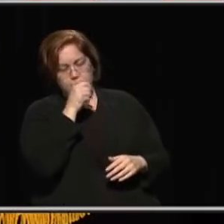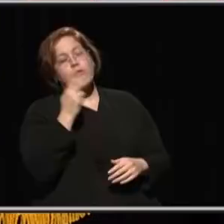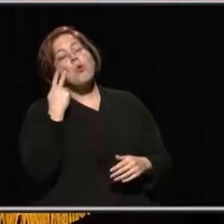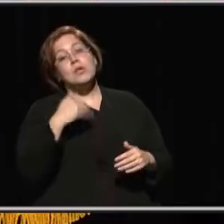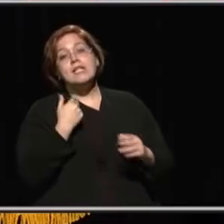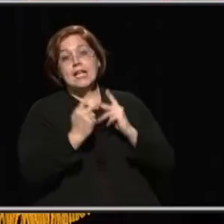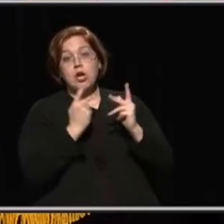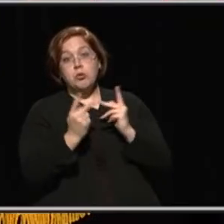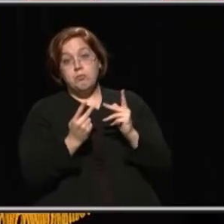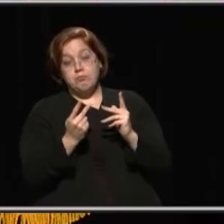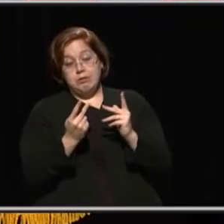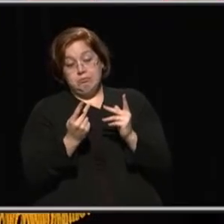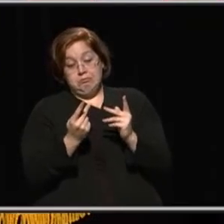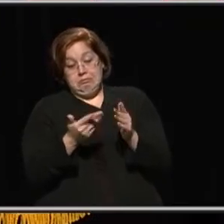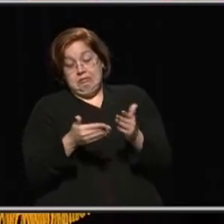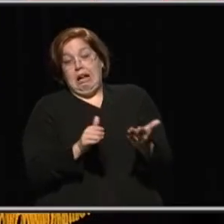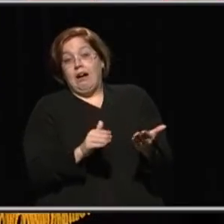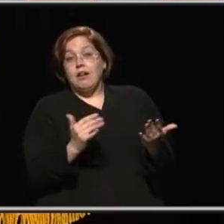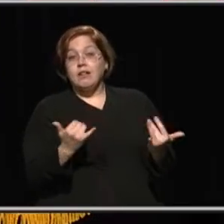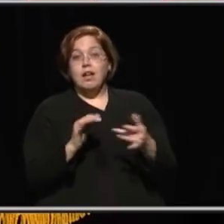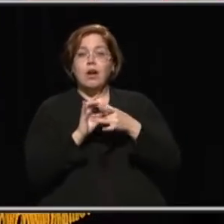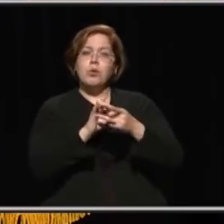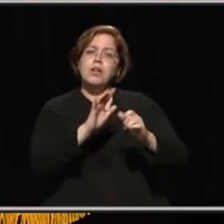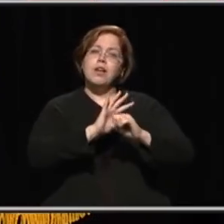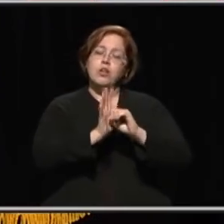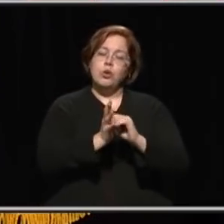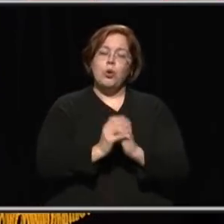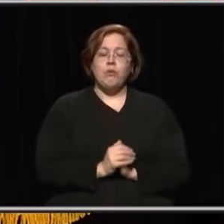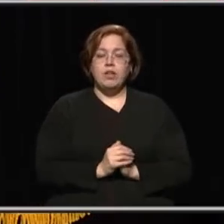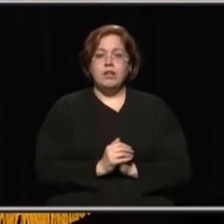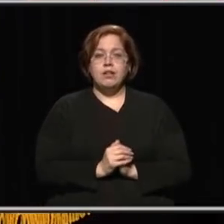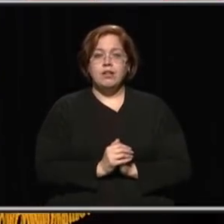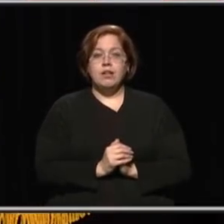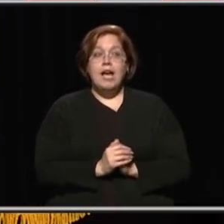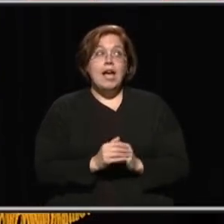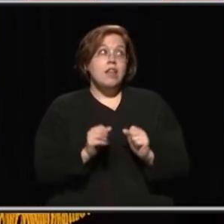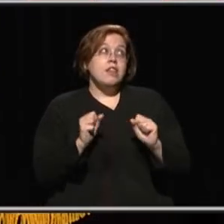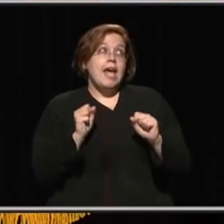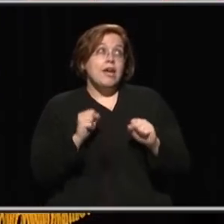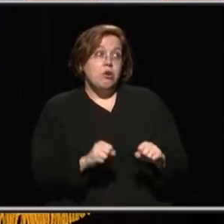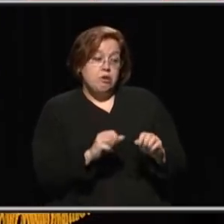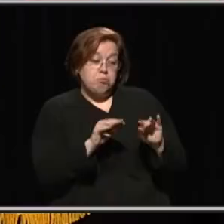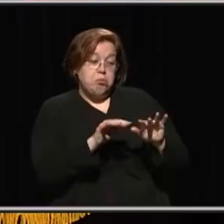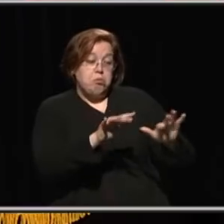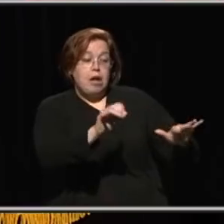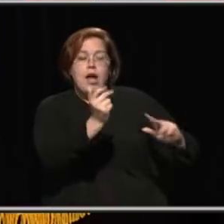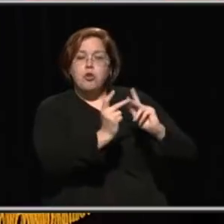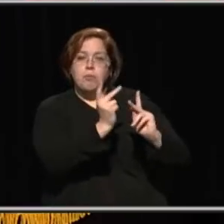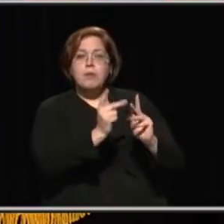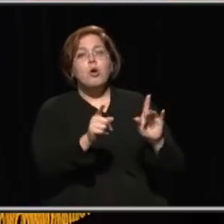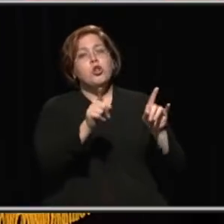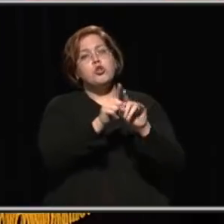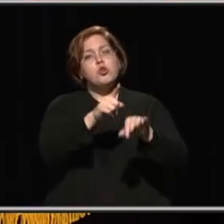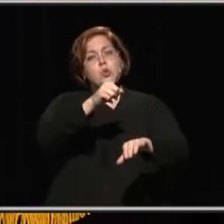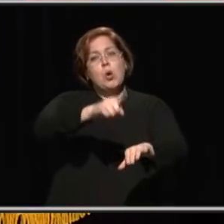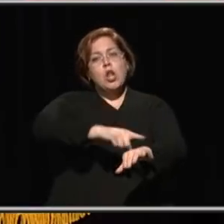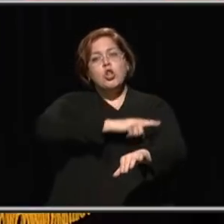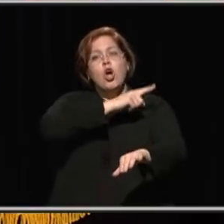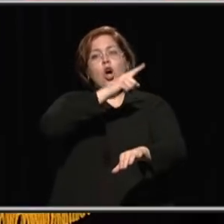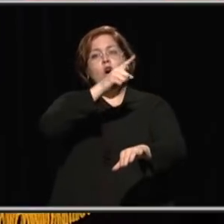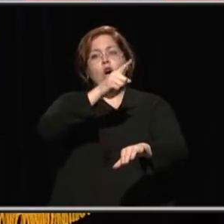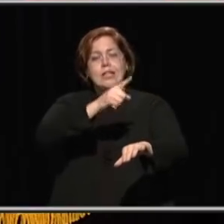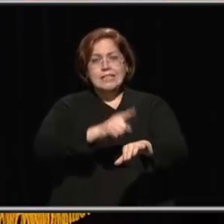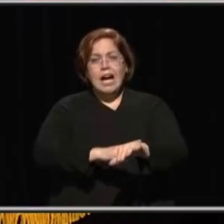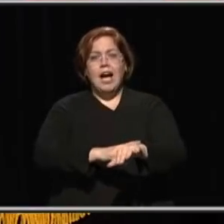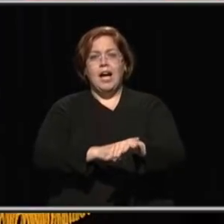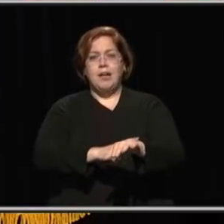even dying now with COVID, and they certainly could infect others. There's also long-term sequelae